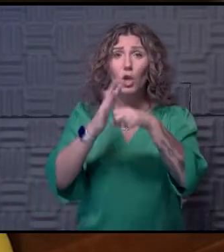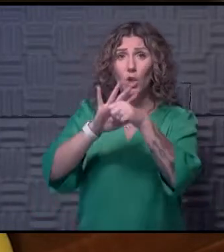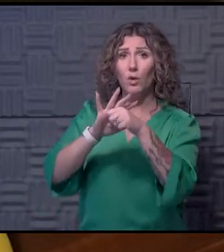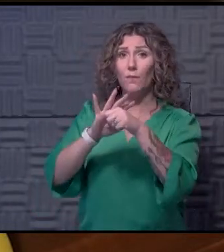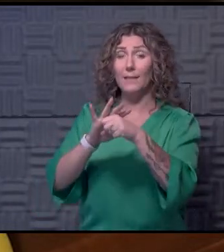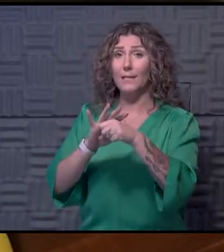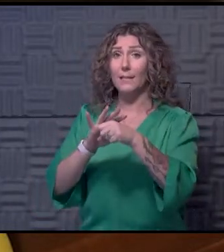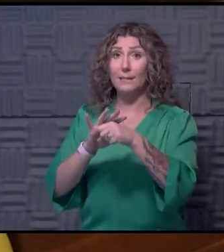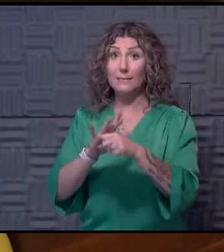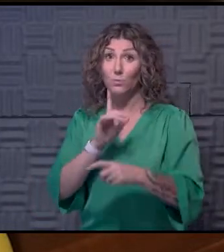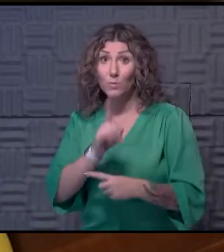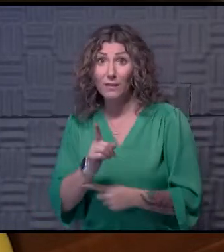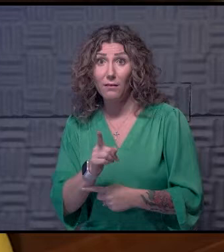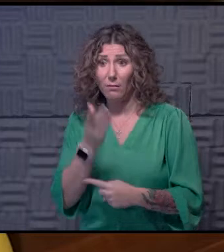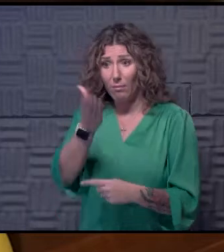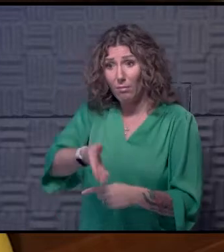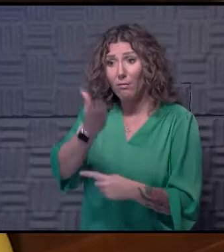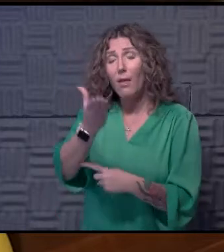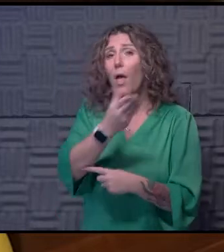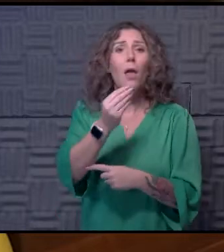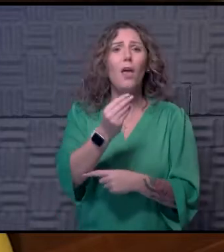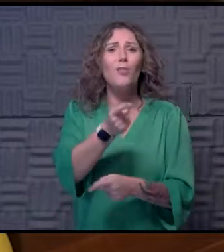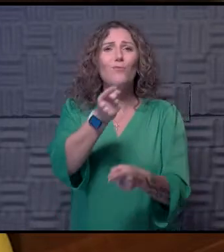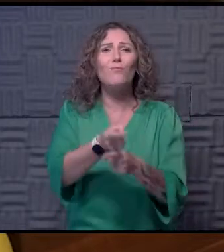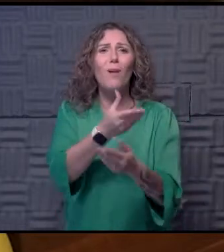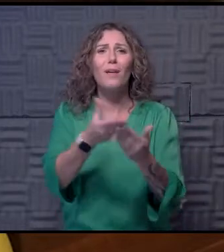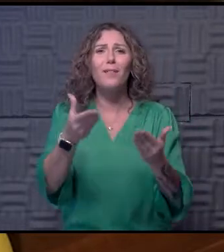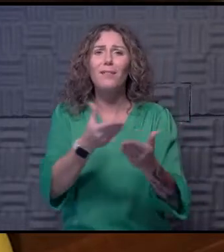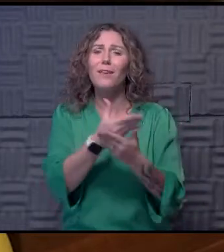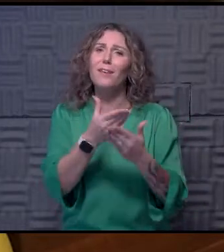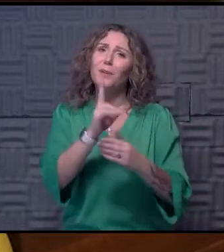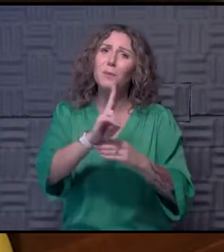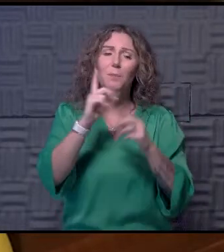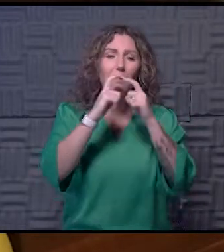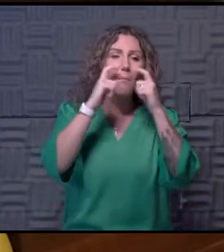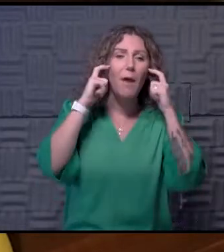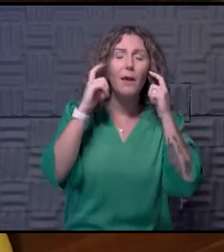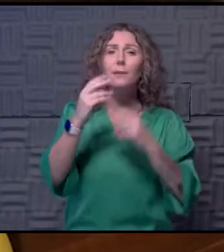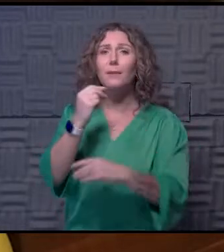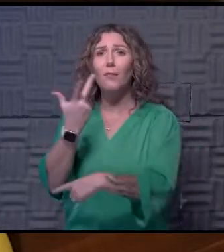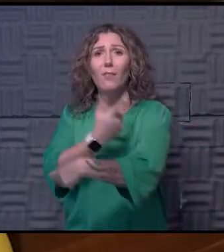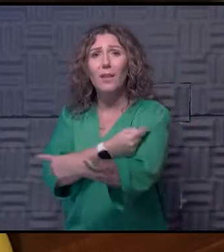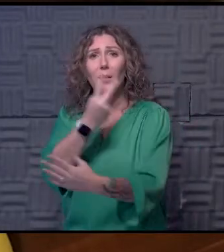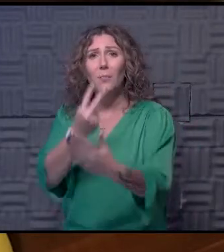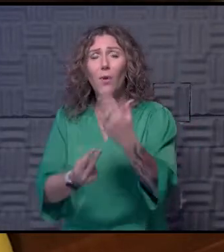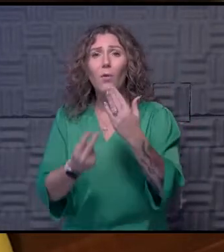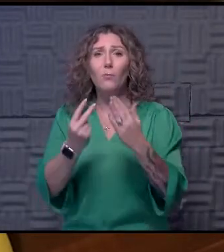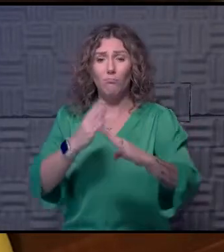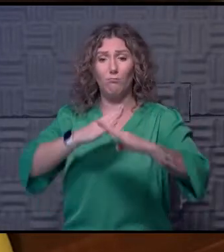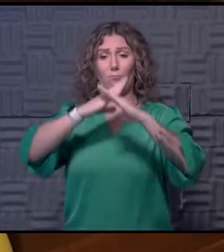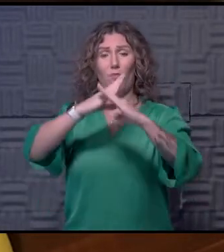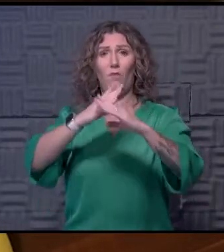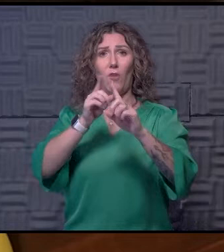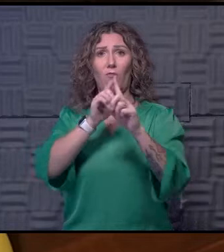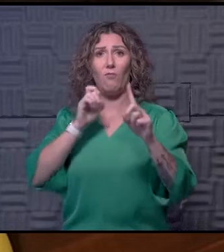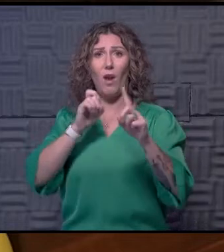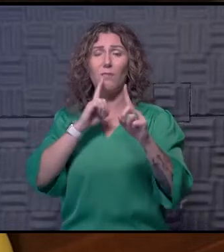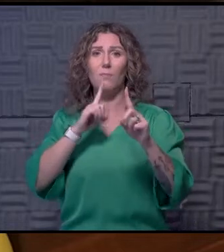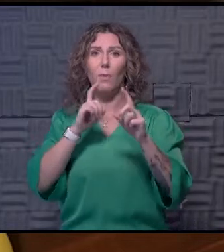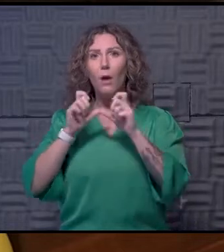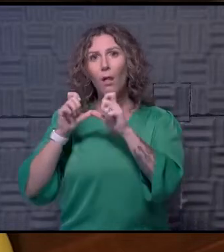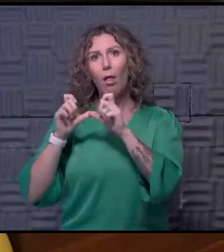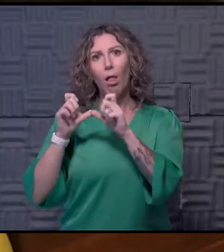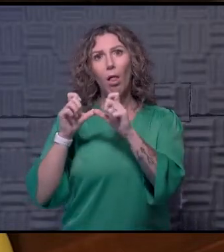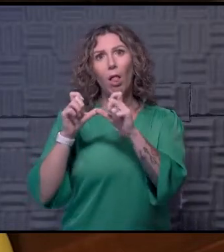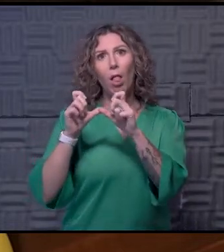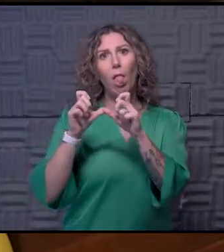need to do the right thing in terms of wearing a mask and getting a vaccination to prevent this from dragging